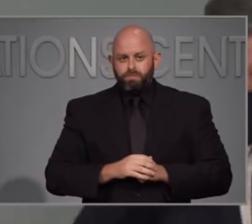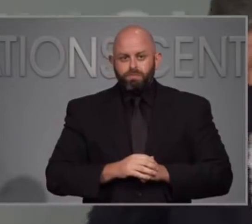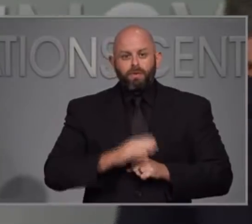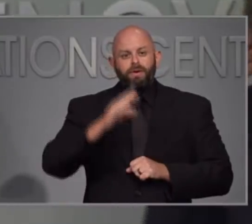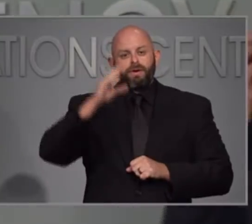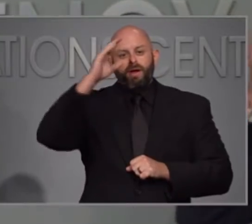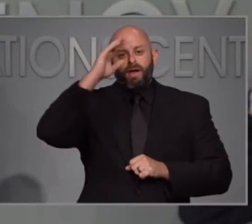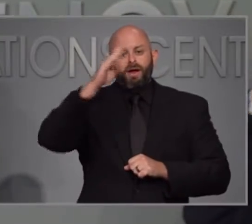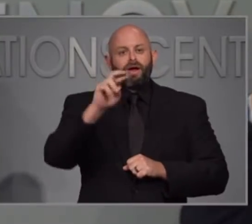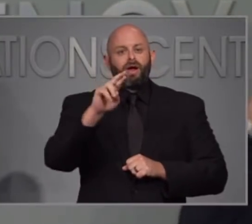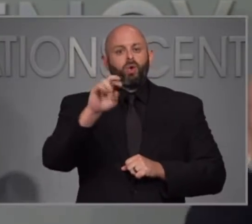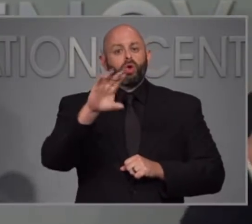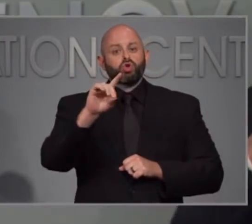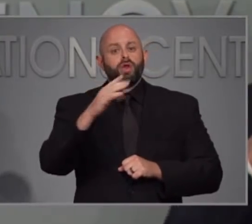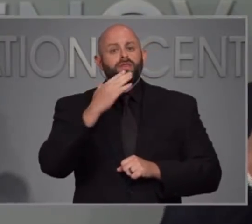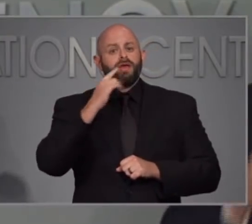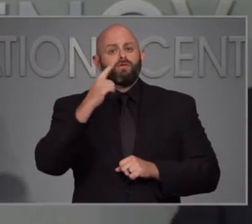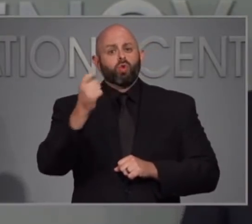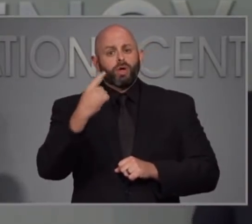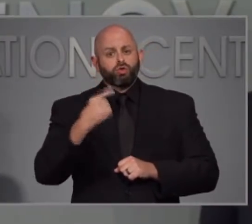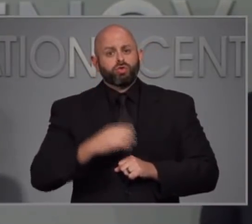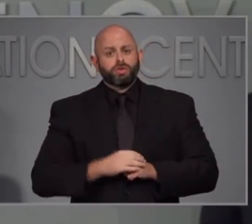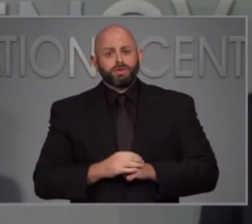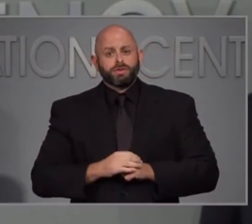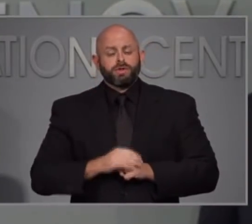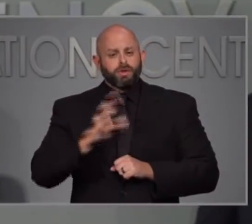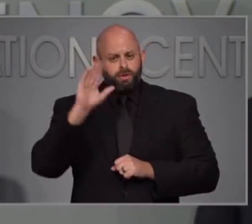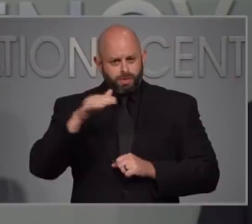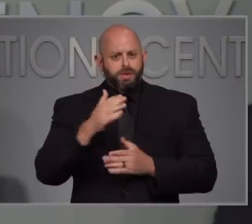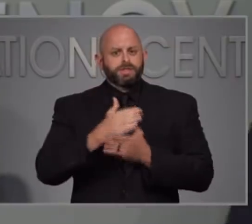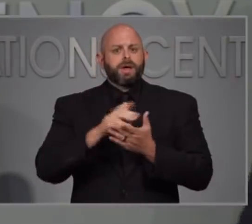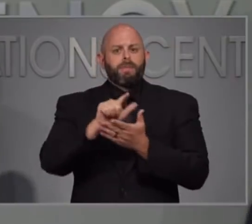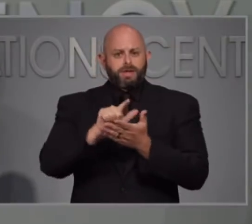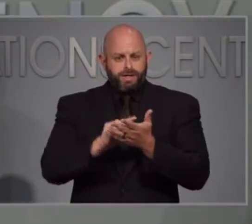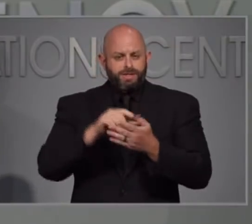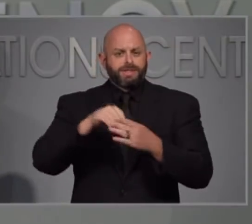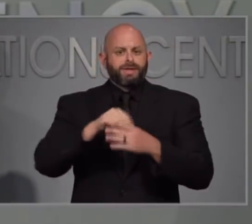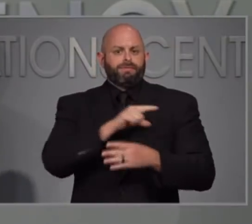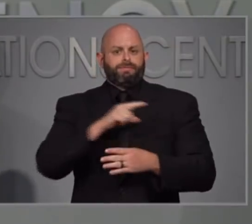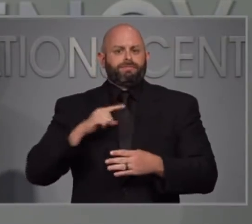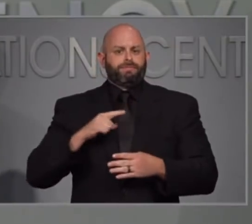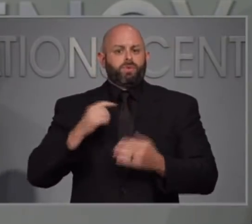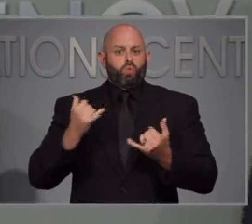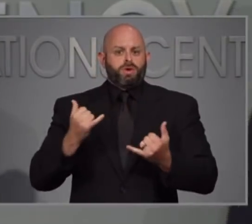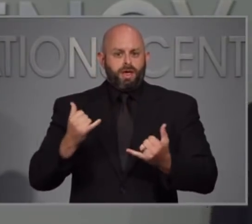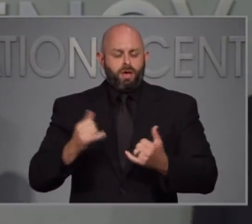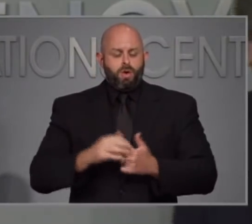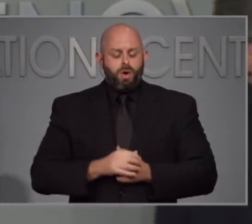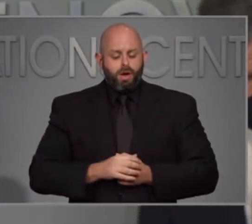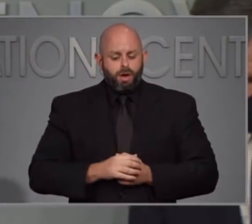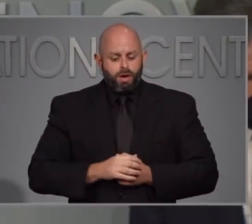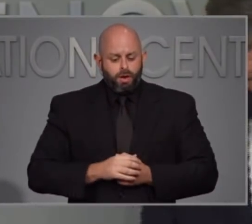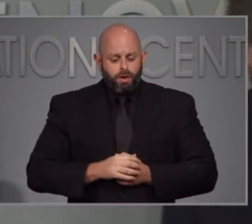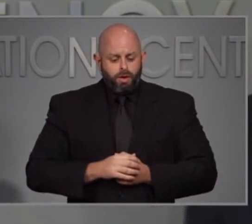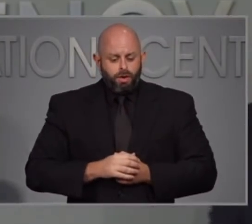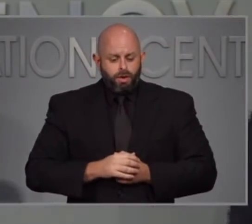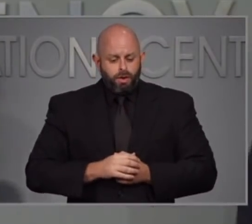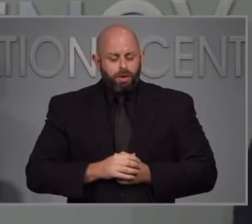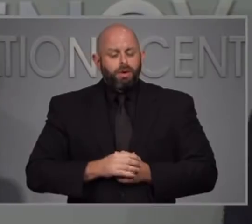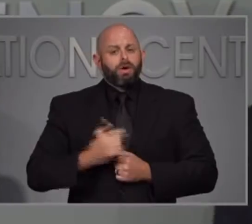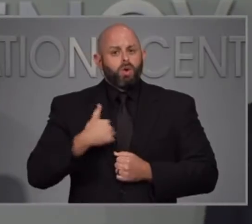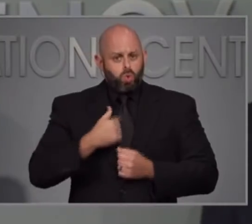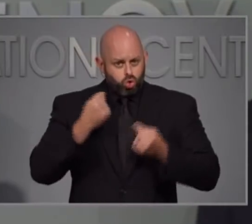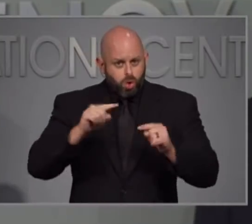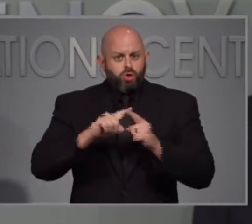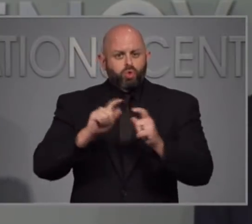Hi, Richard. Thanks for the question. So yes, I know there's some legislation working its way through. We've been trying to make sure that we are improving it